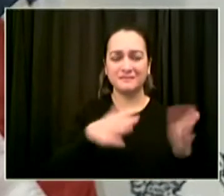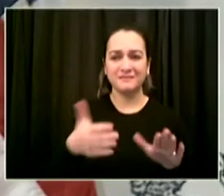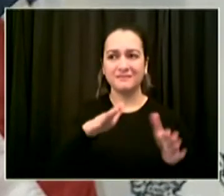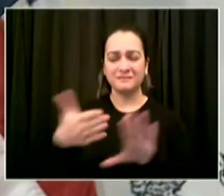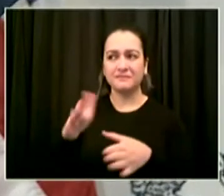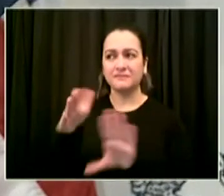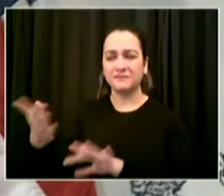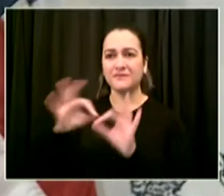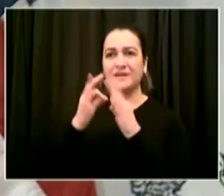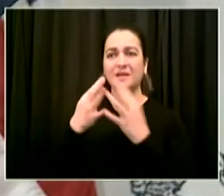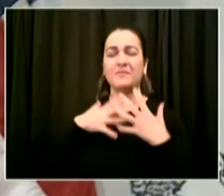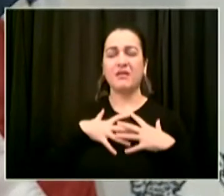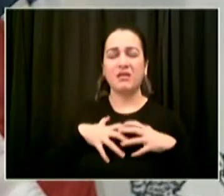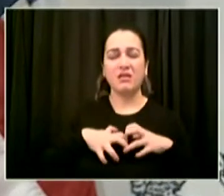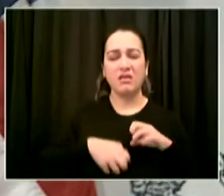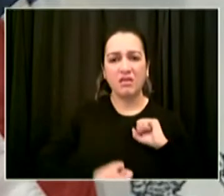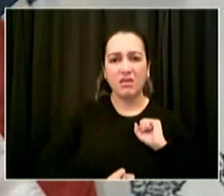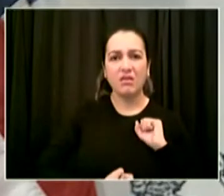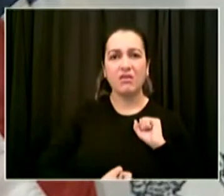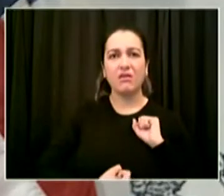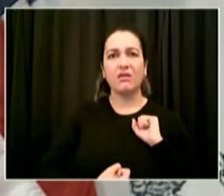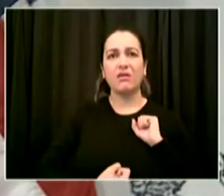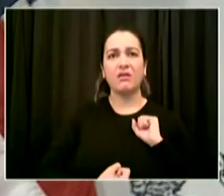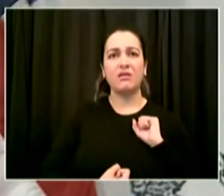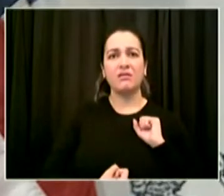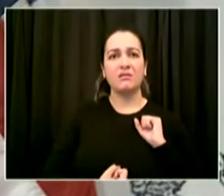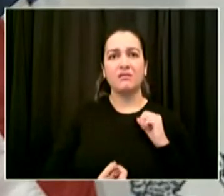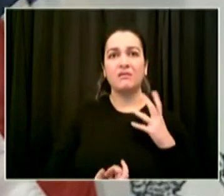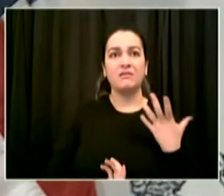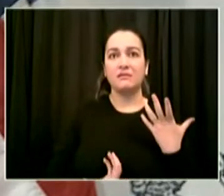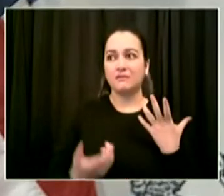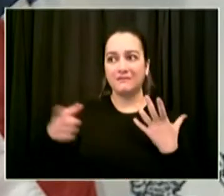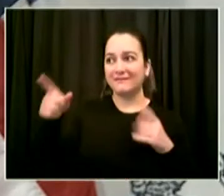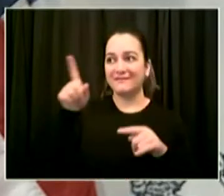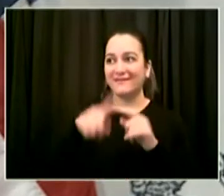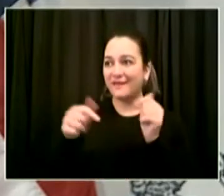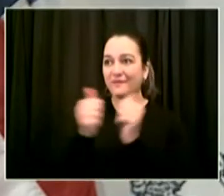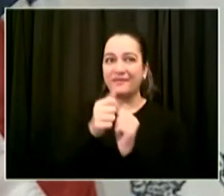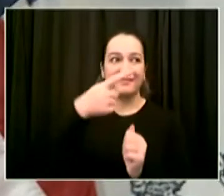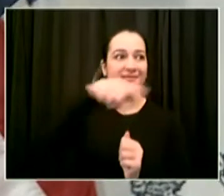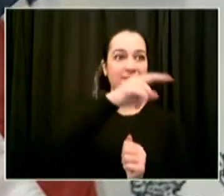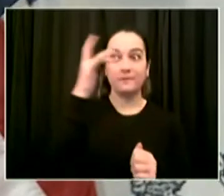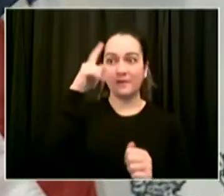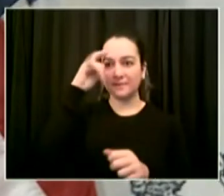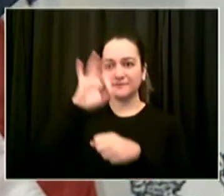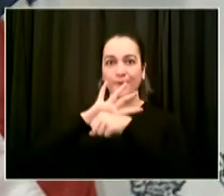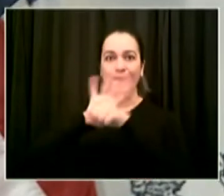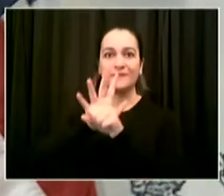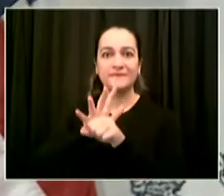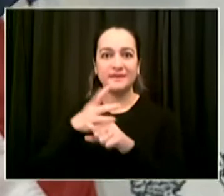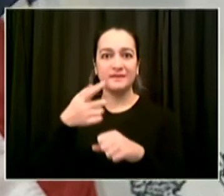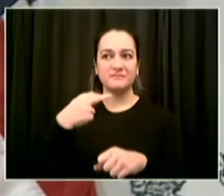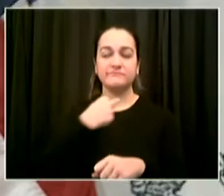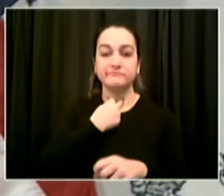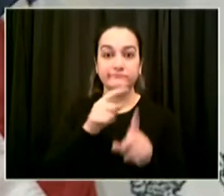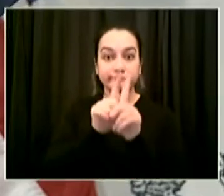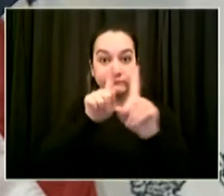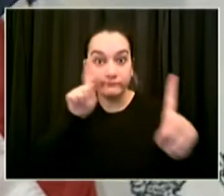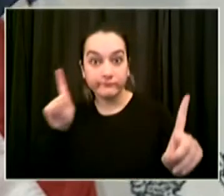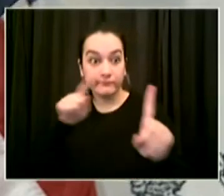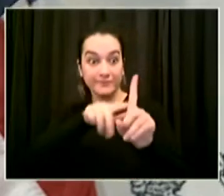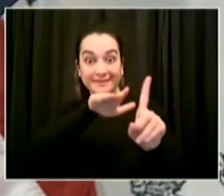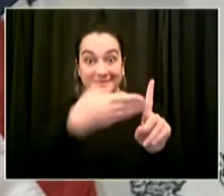it made it so much more horrible. So this was just, you know, among all the other pain that we went through in 2020,